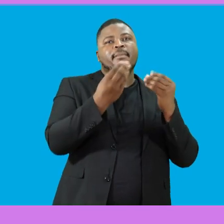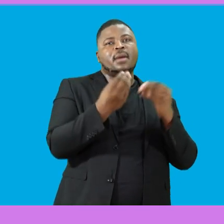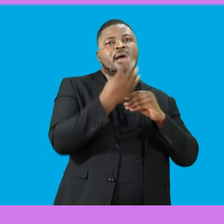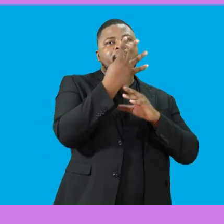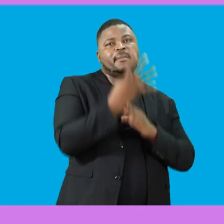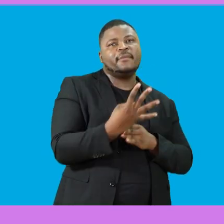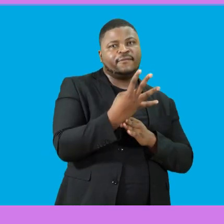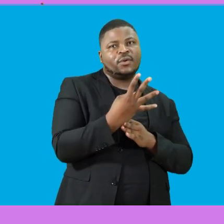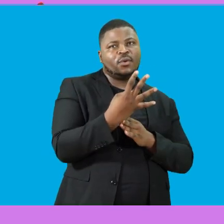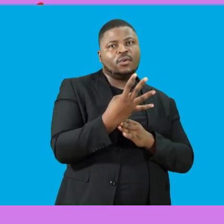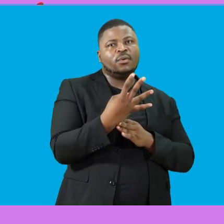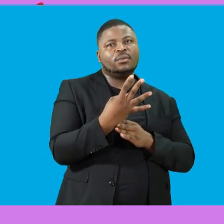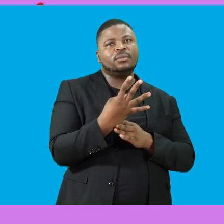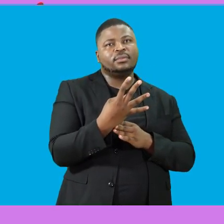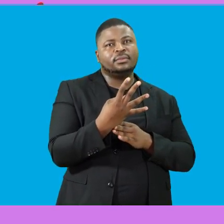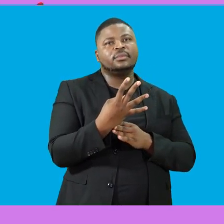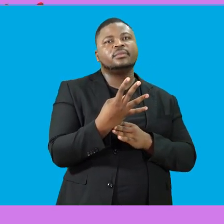in number